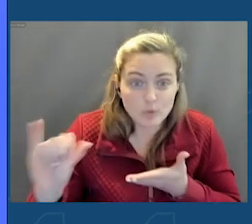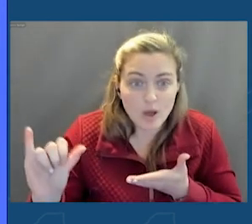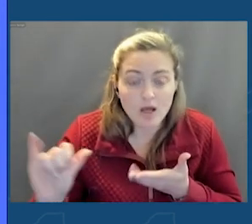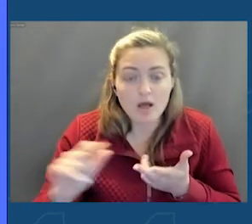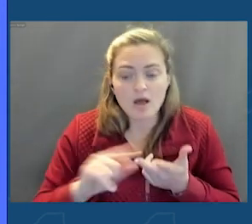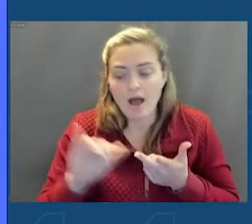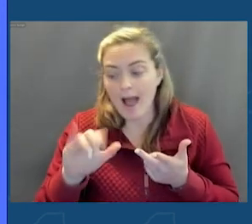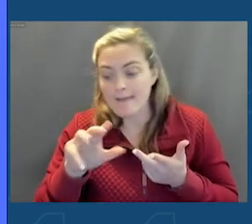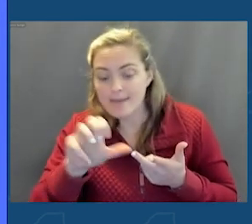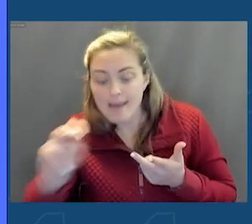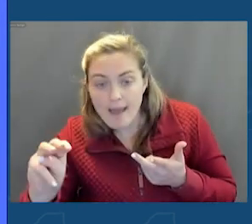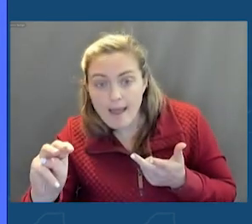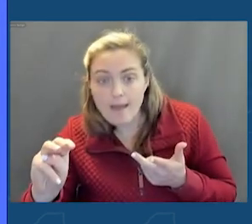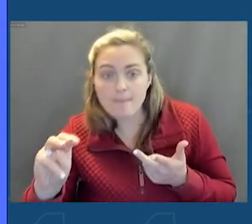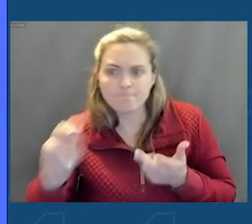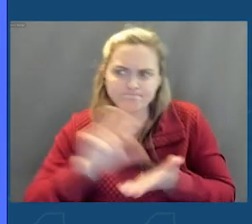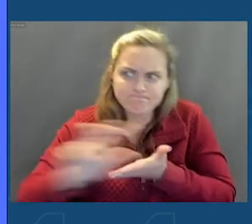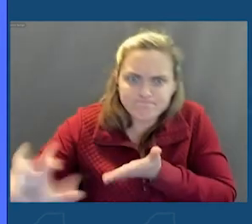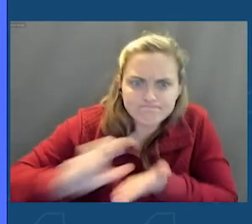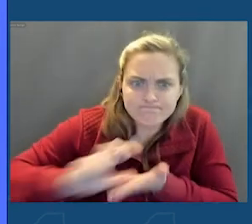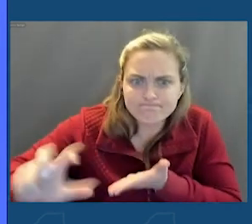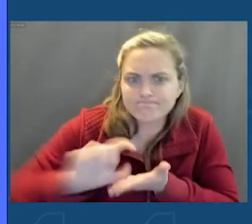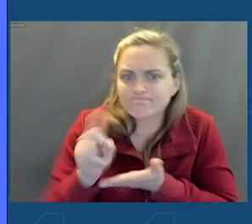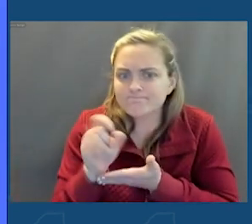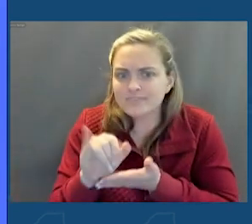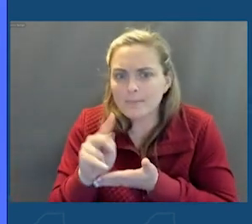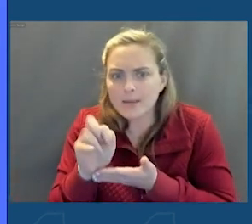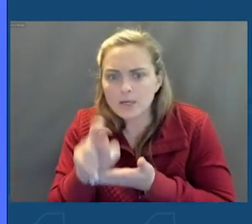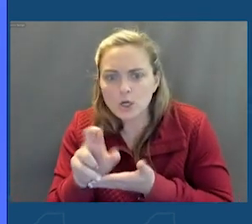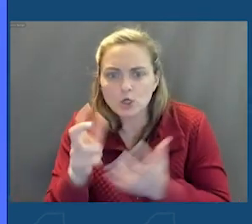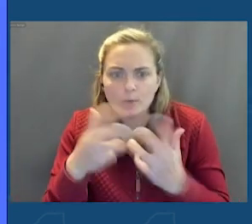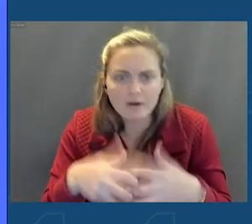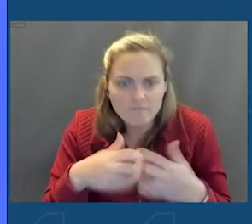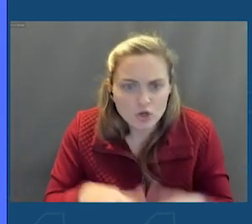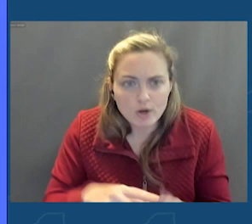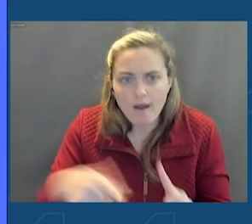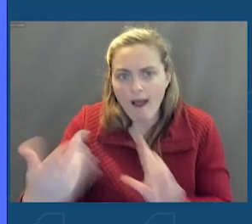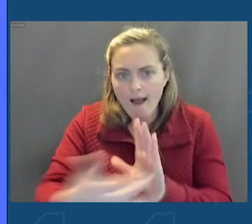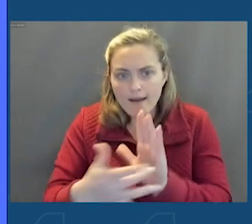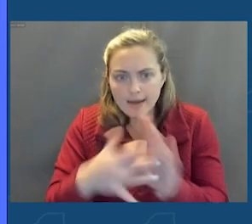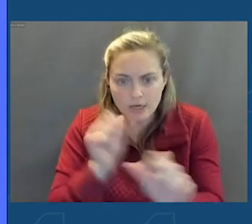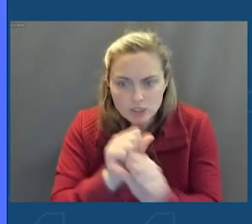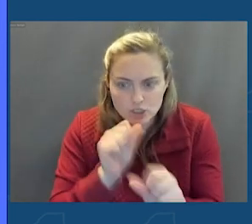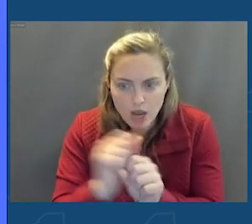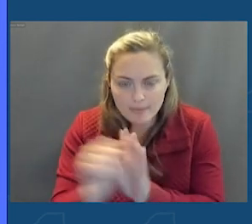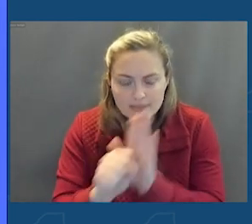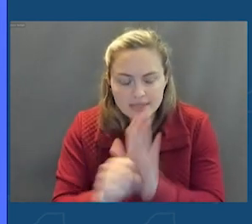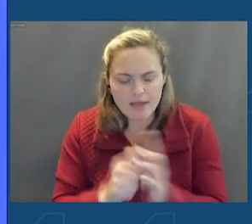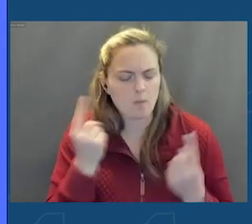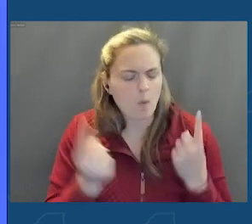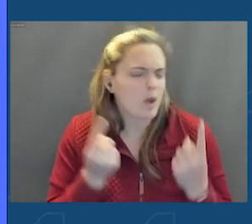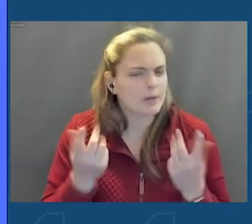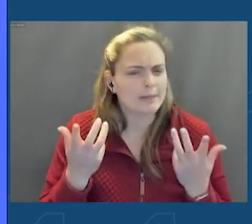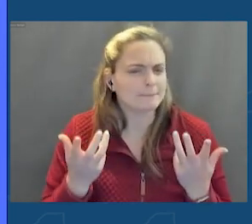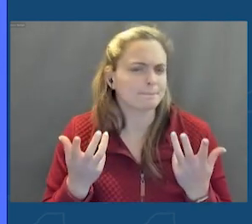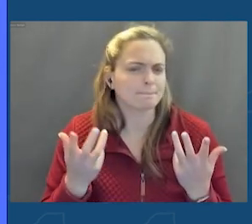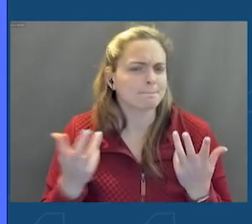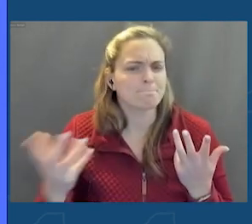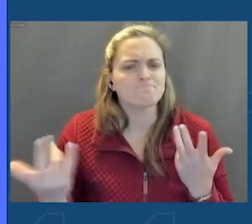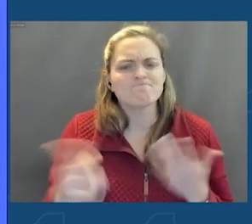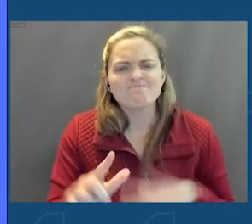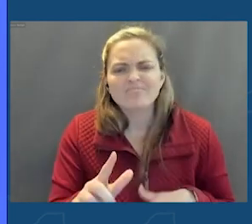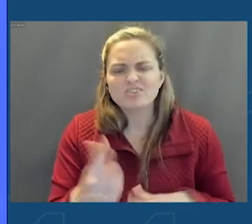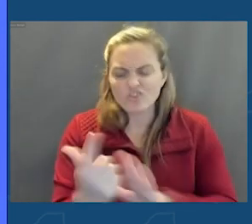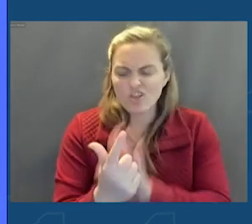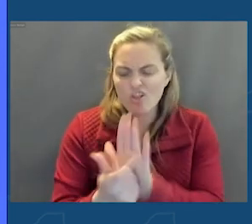is investing tens of billions in semiconductor manufacturing of their high-tech jobs in the state. I wonder how the legislation that we passed